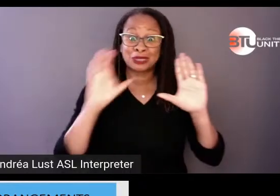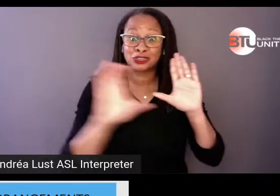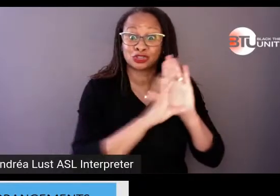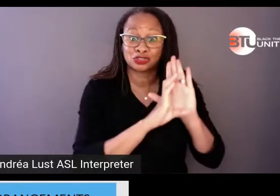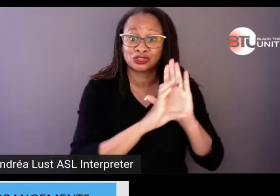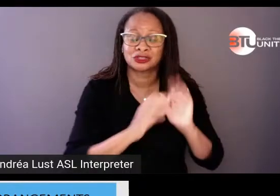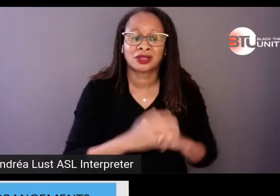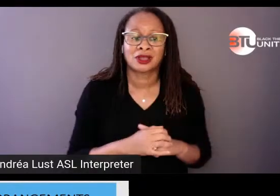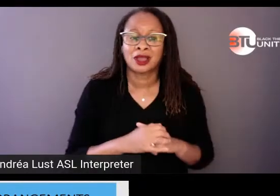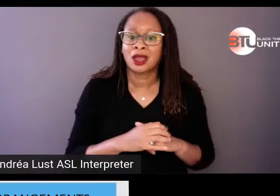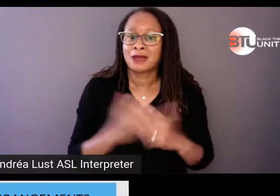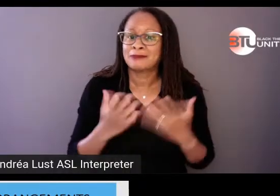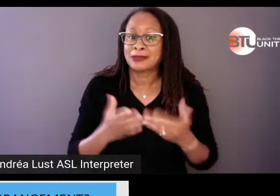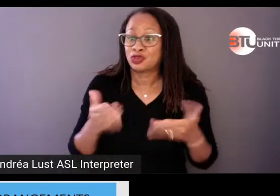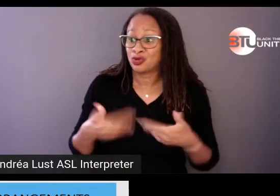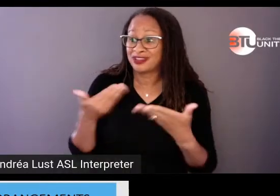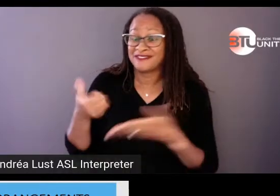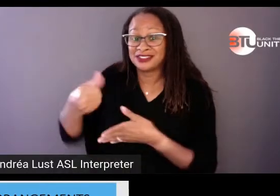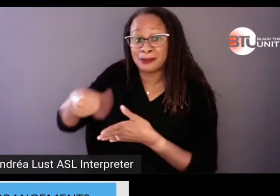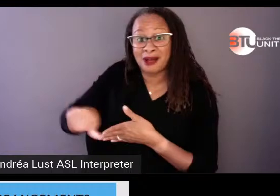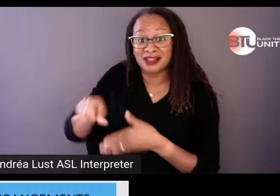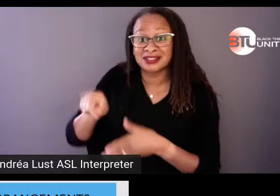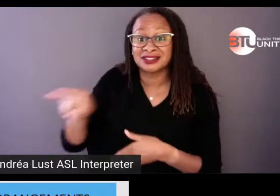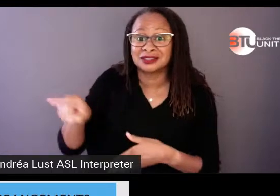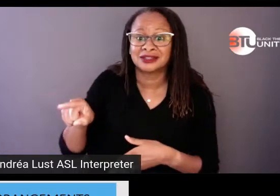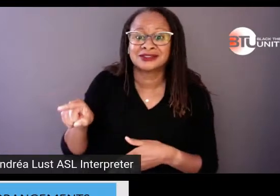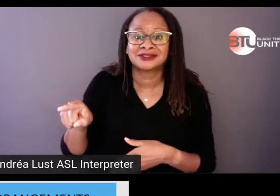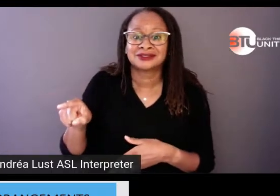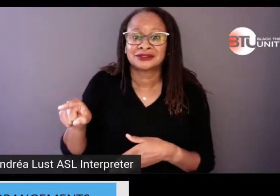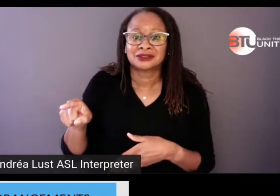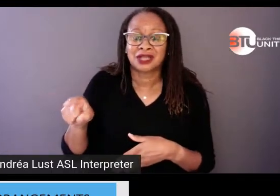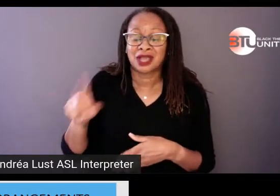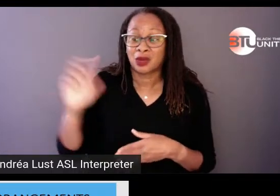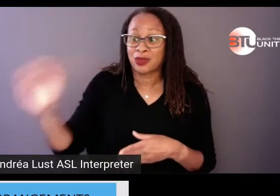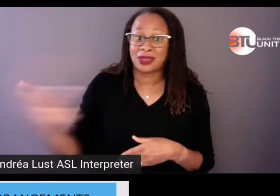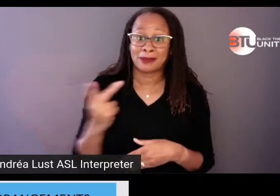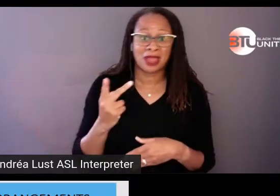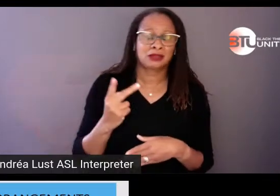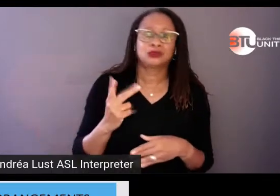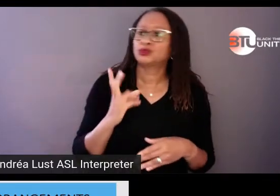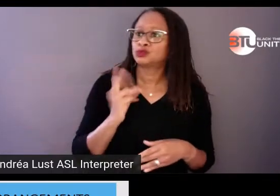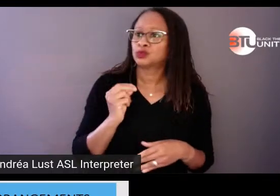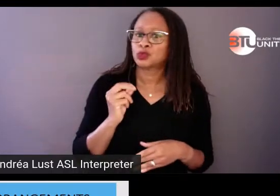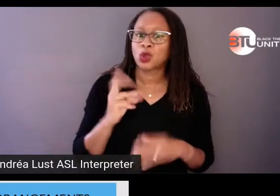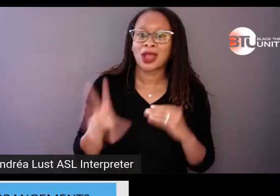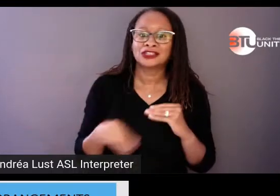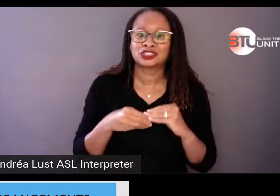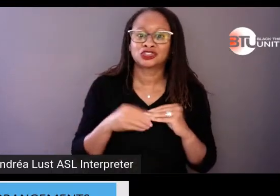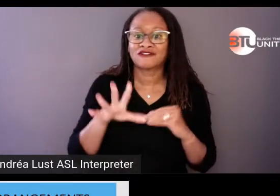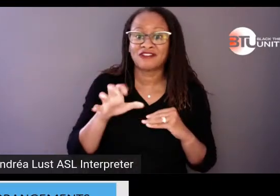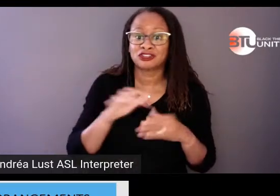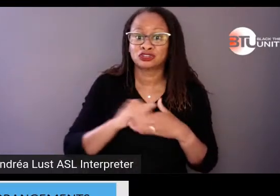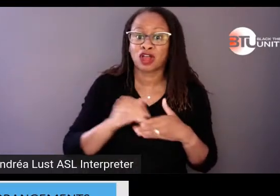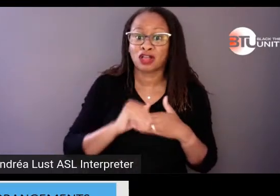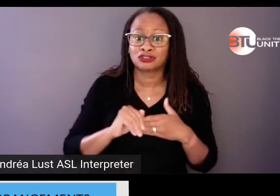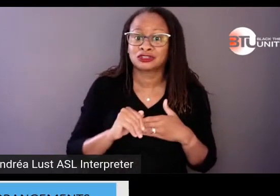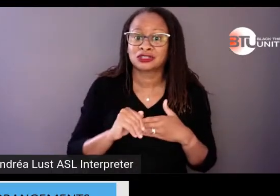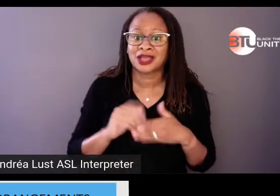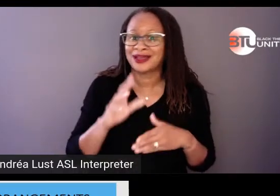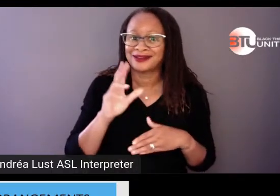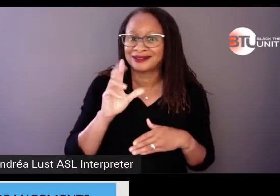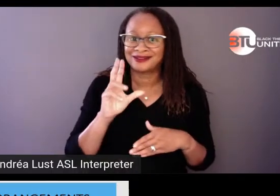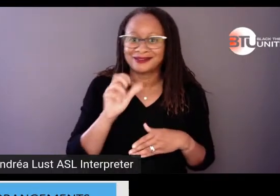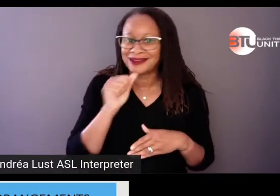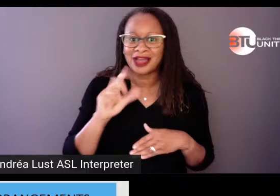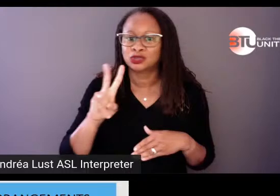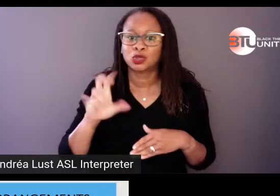you give a deposit, and when they come back, they tell you, no, you have to pay an extra $500, not an extra